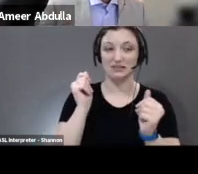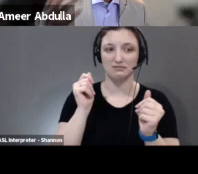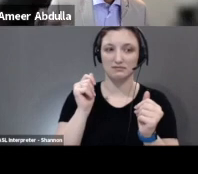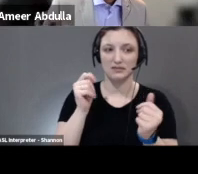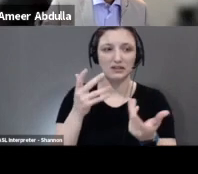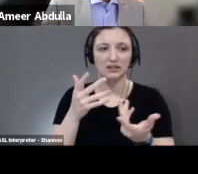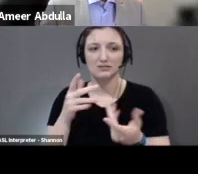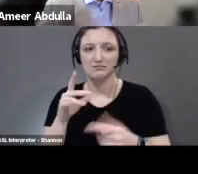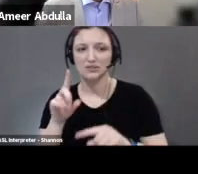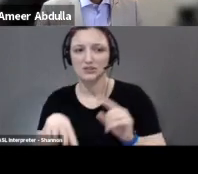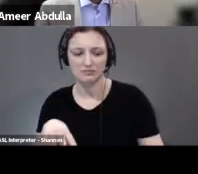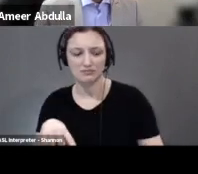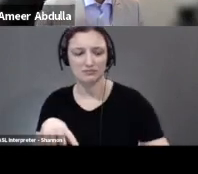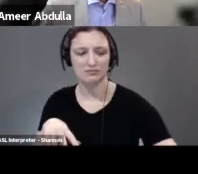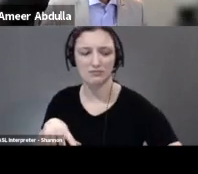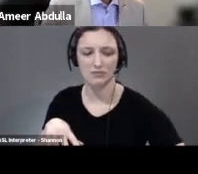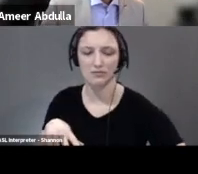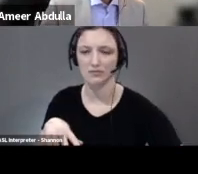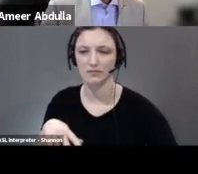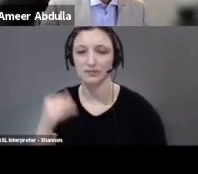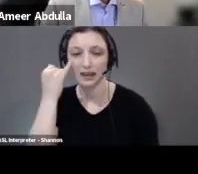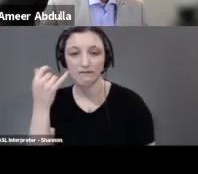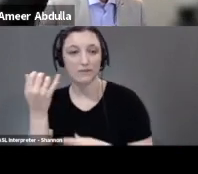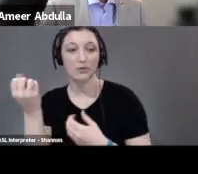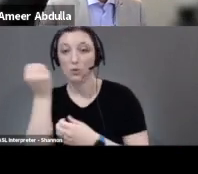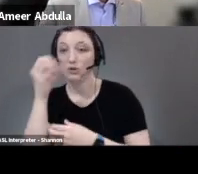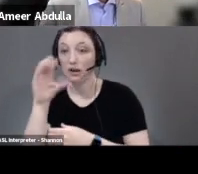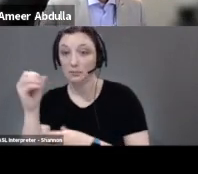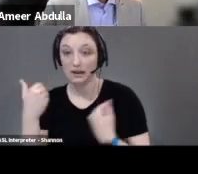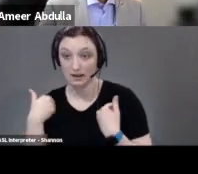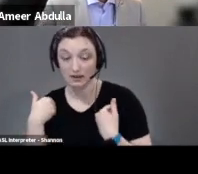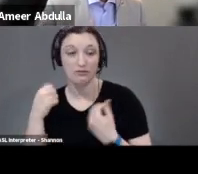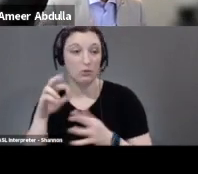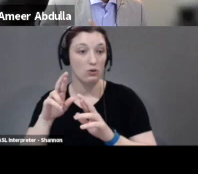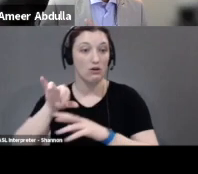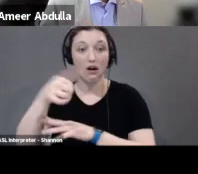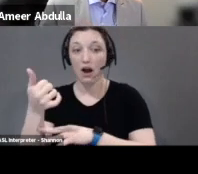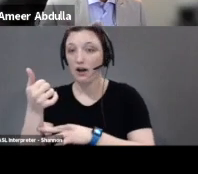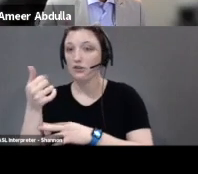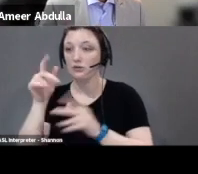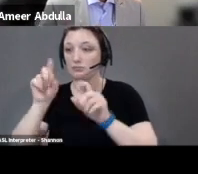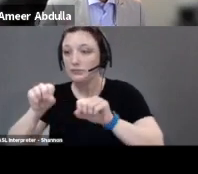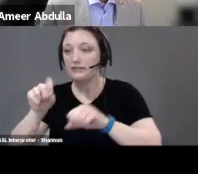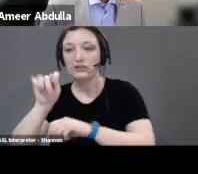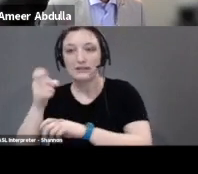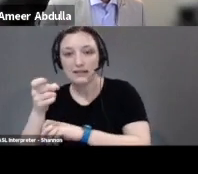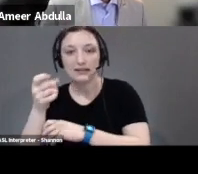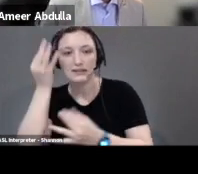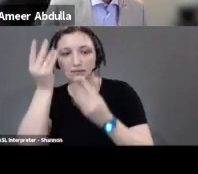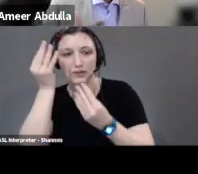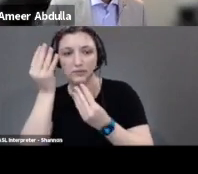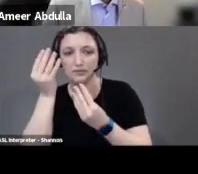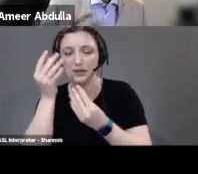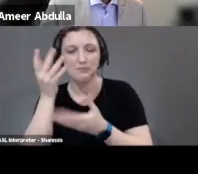so if you have a holding company or a trust or other tax efficient structuring at your disposal, those might be elements to consider when